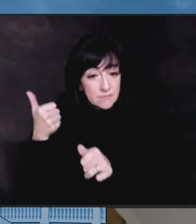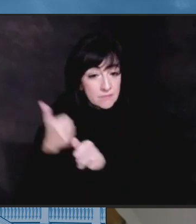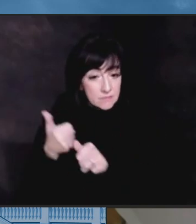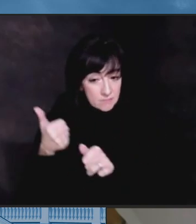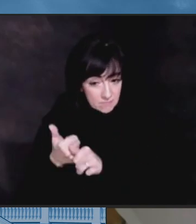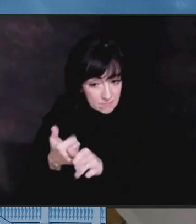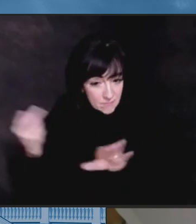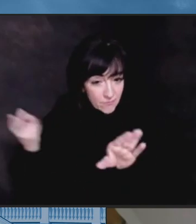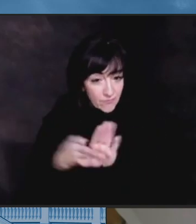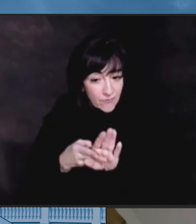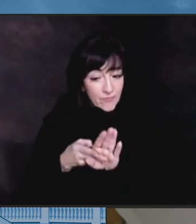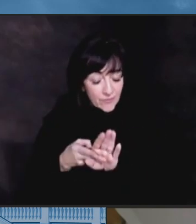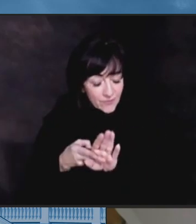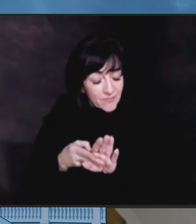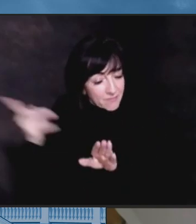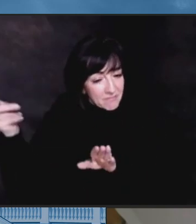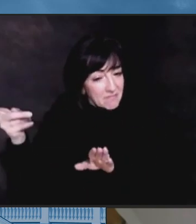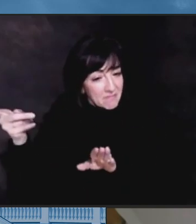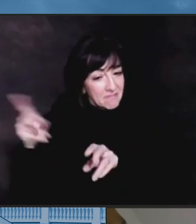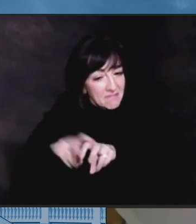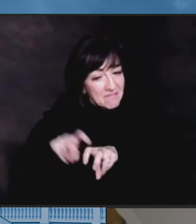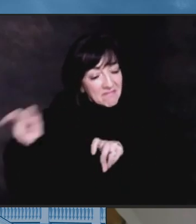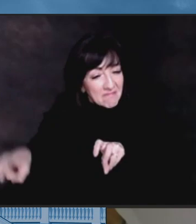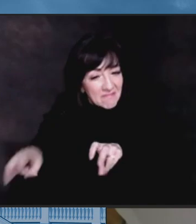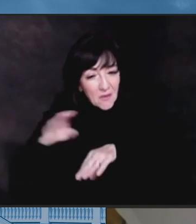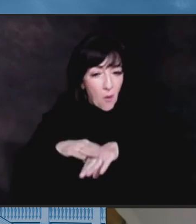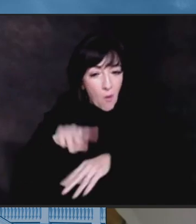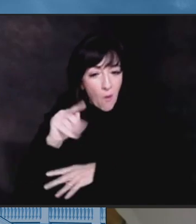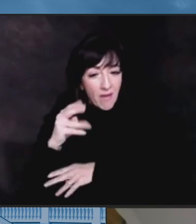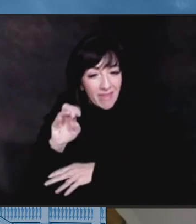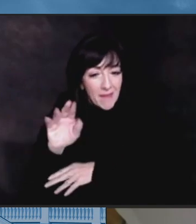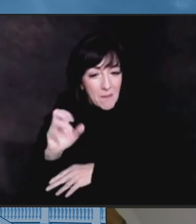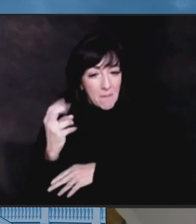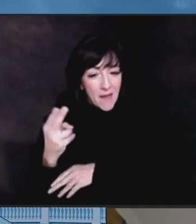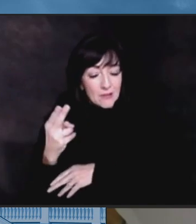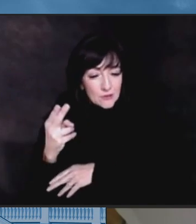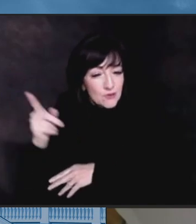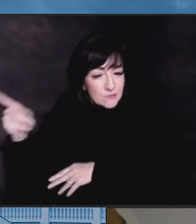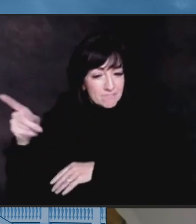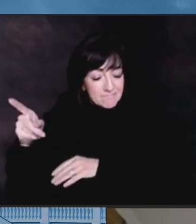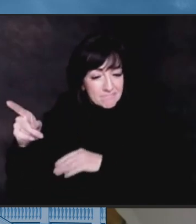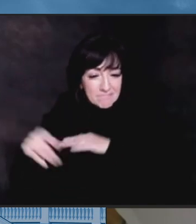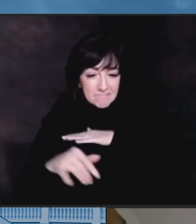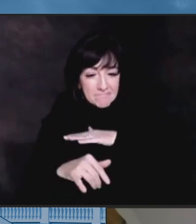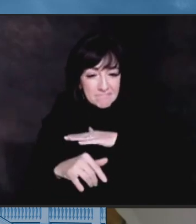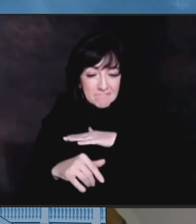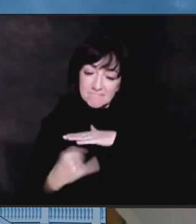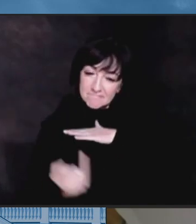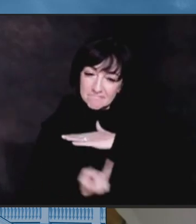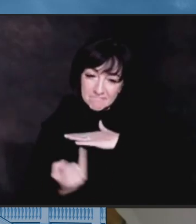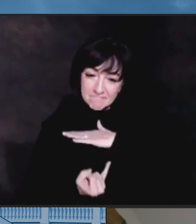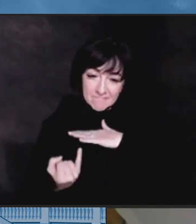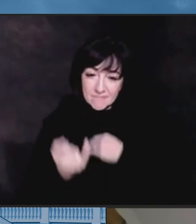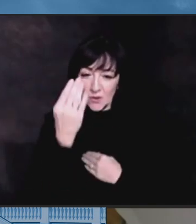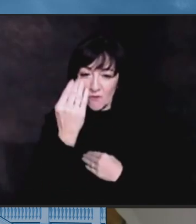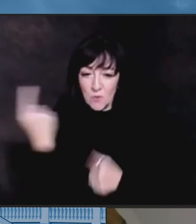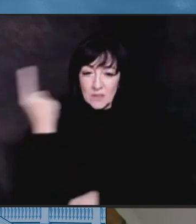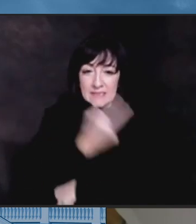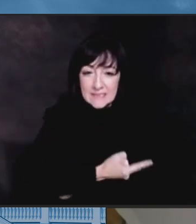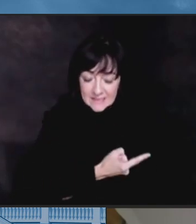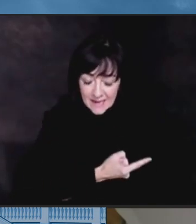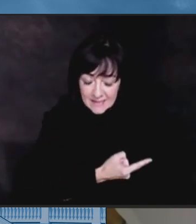last 14 days. We're delighted that he's coming off the bench and back in action. He has been